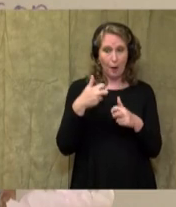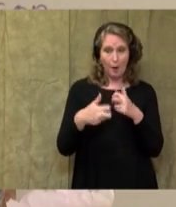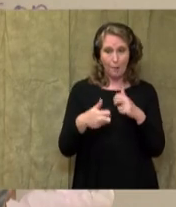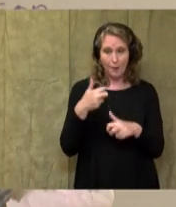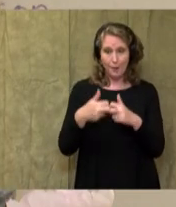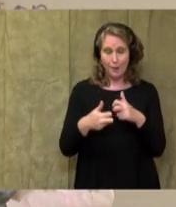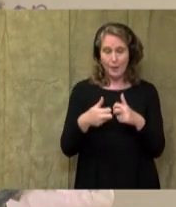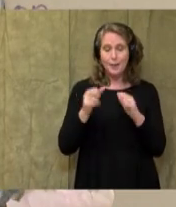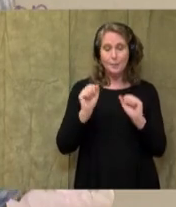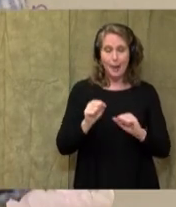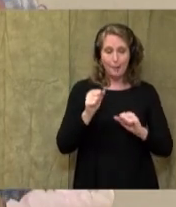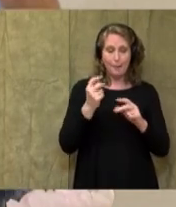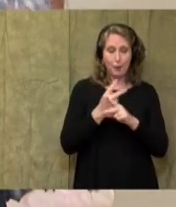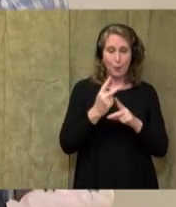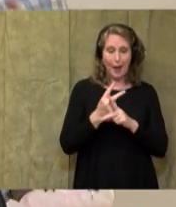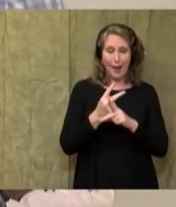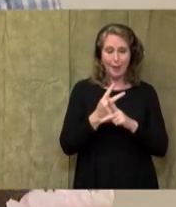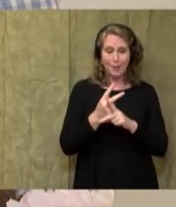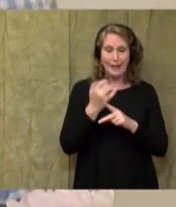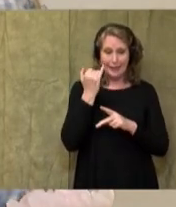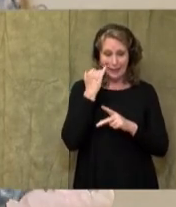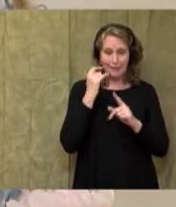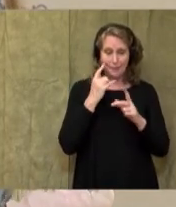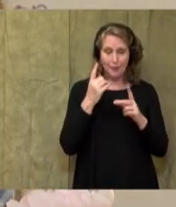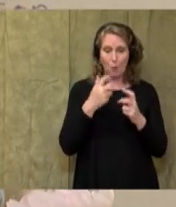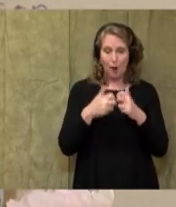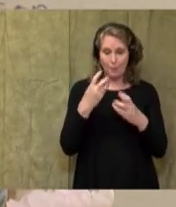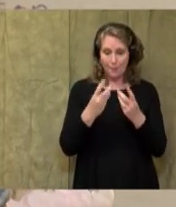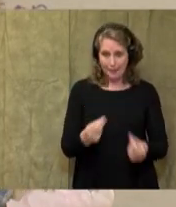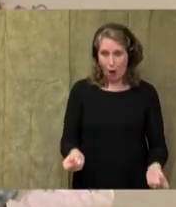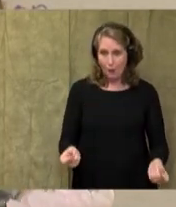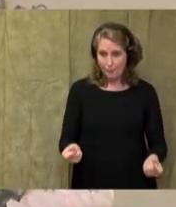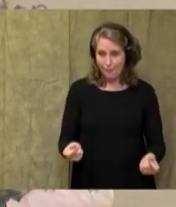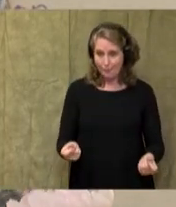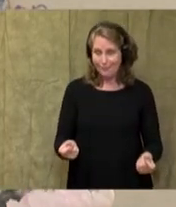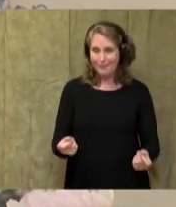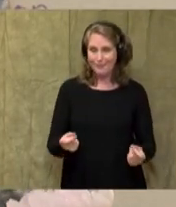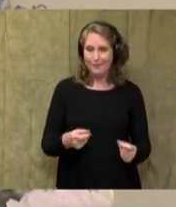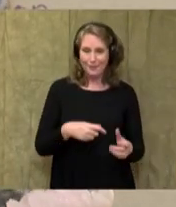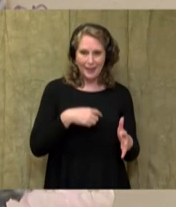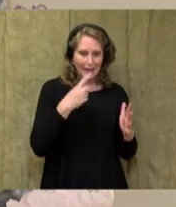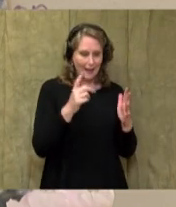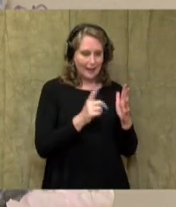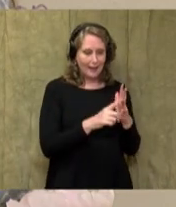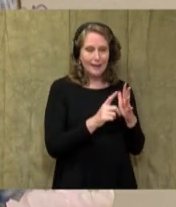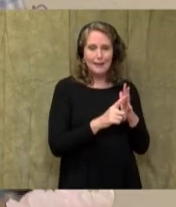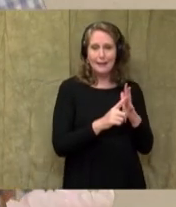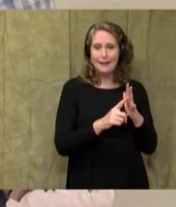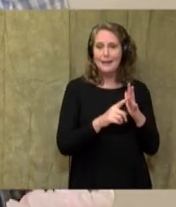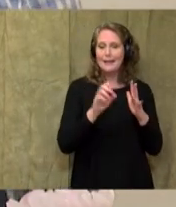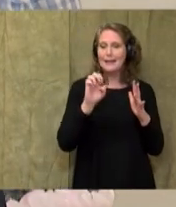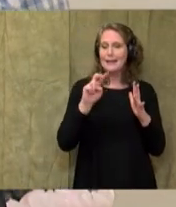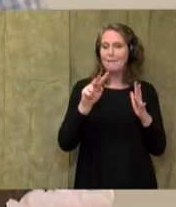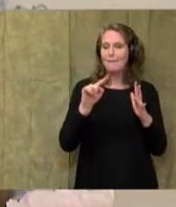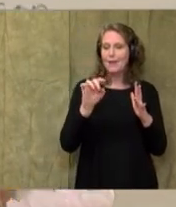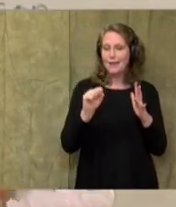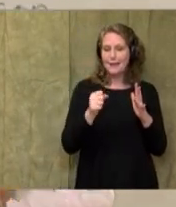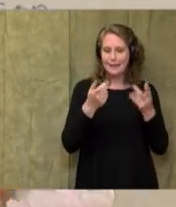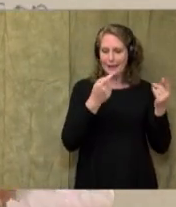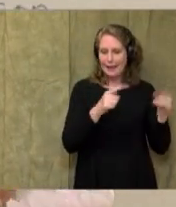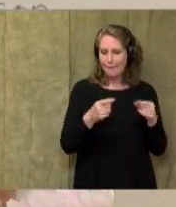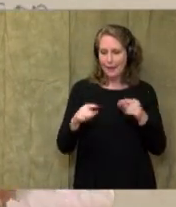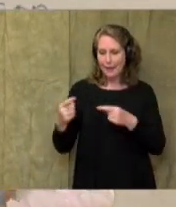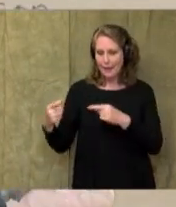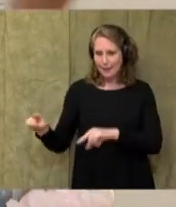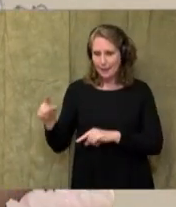problem in order to figure out the solution, okay? But we've got character setting problem. Now we need our events,